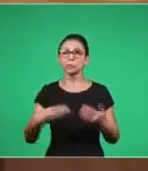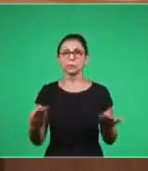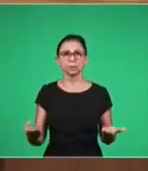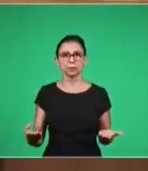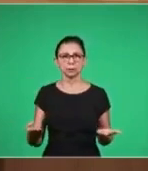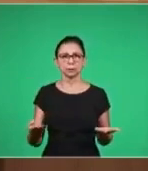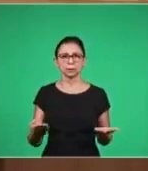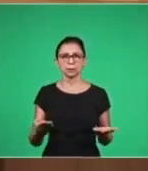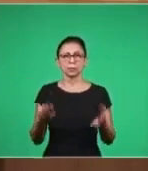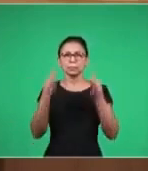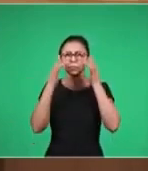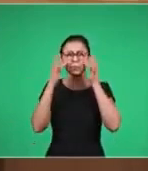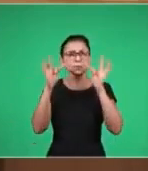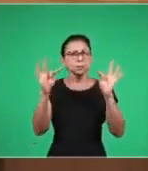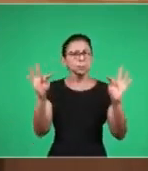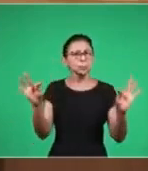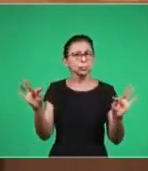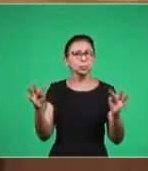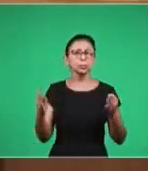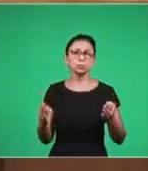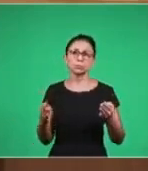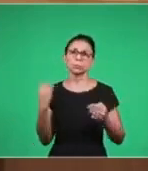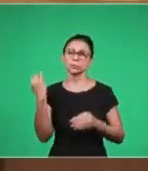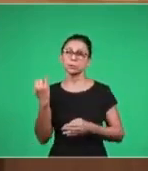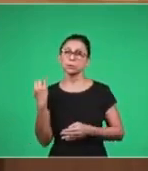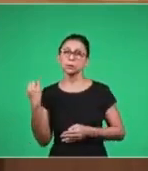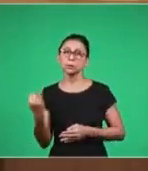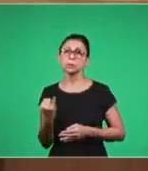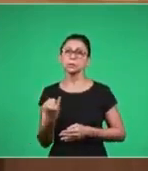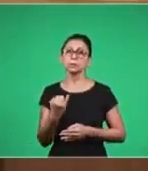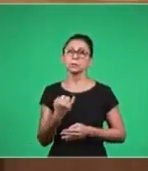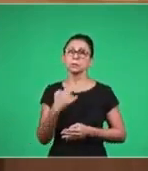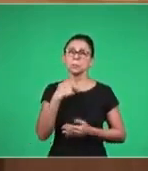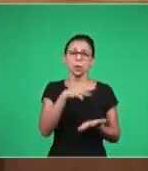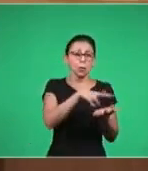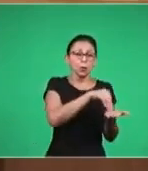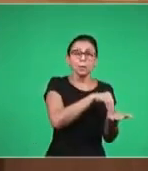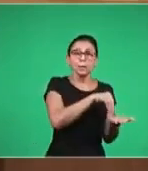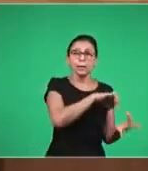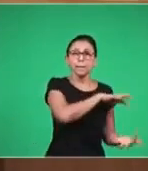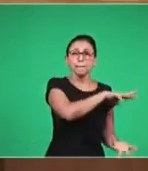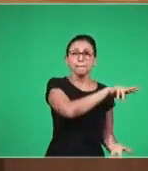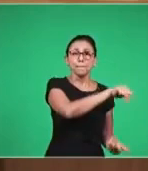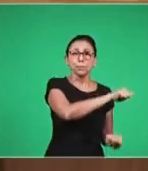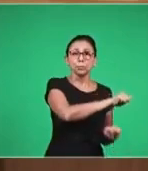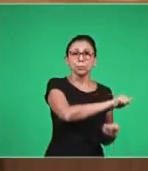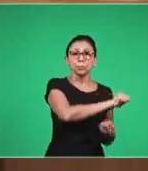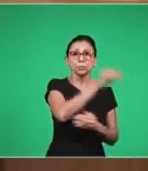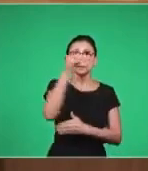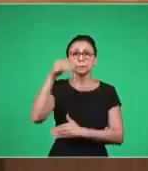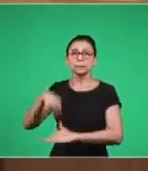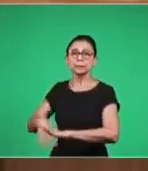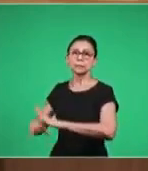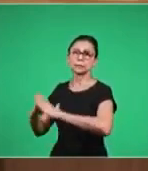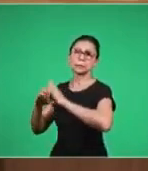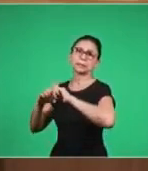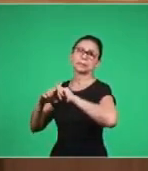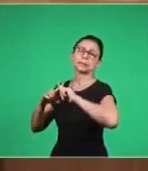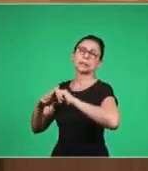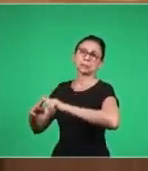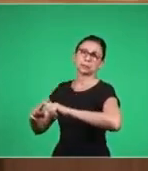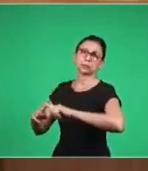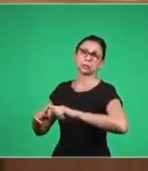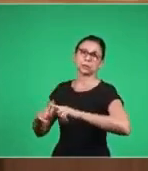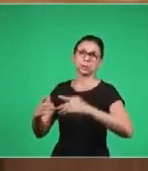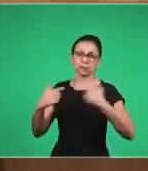not put in danger the project of the Lord, the work of the Lord.